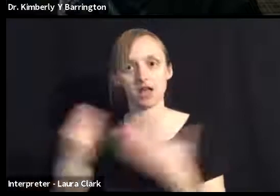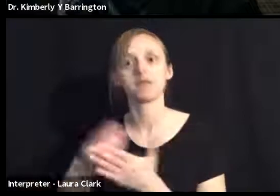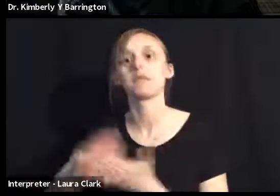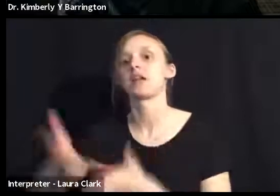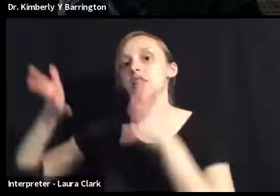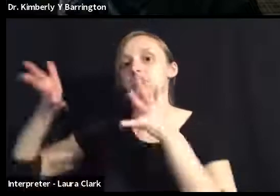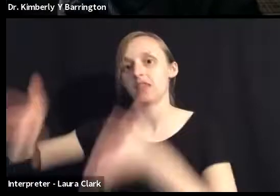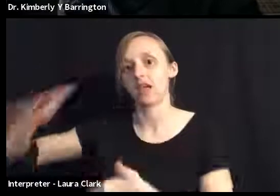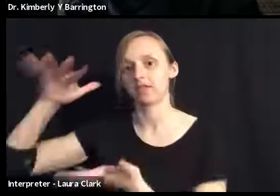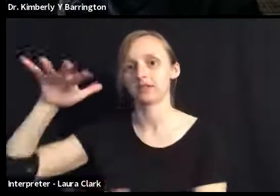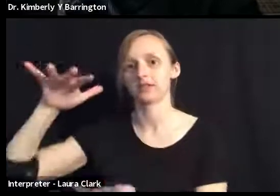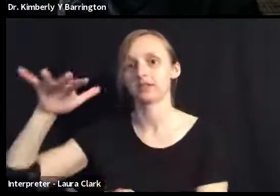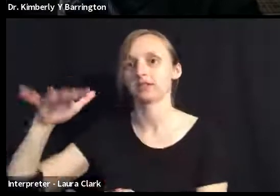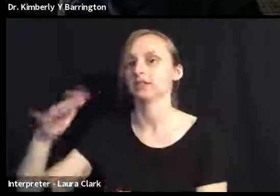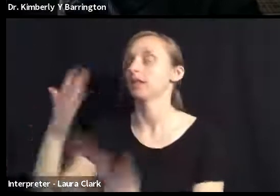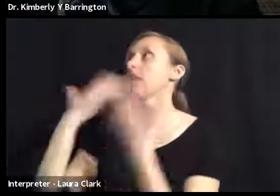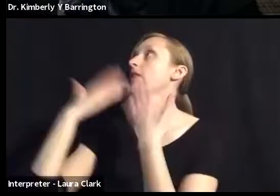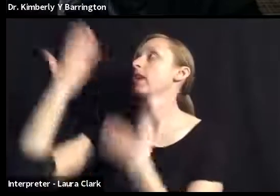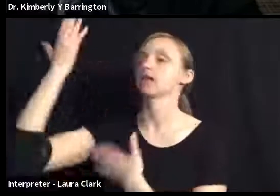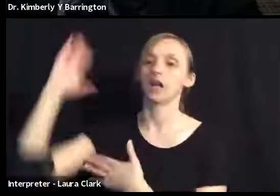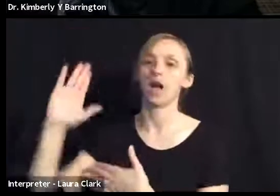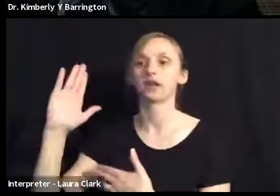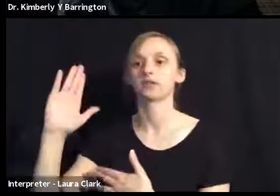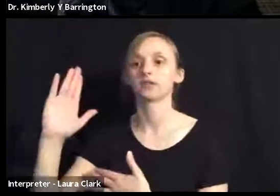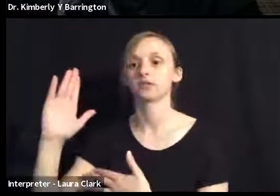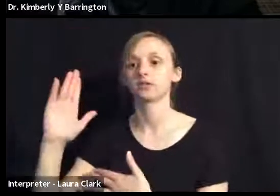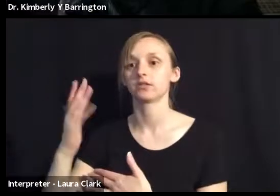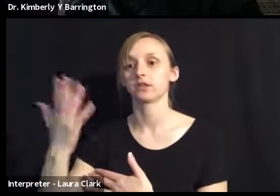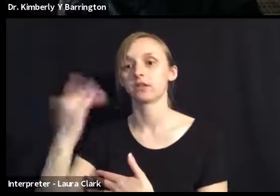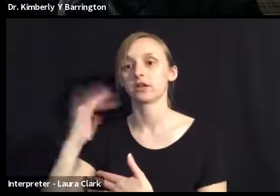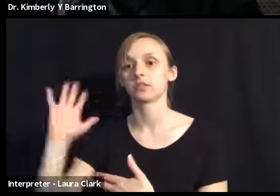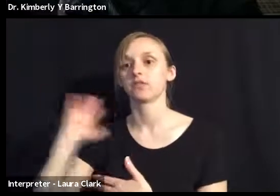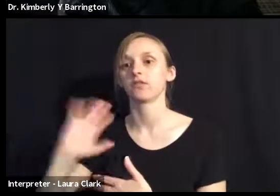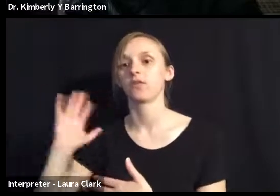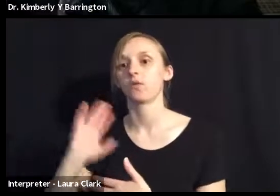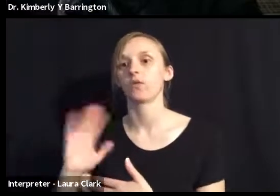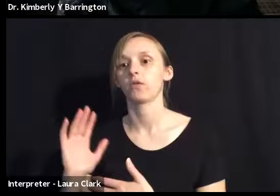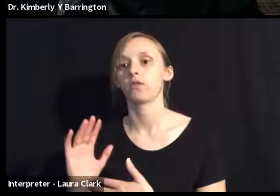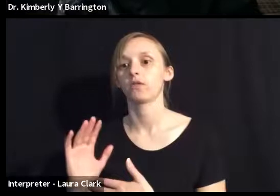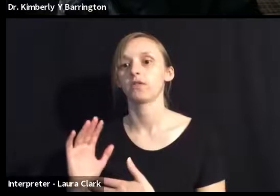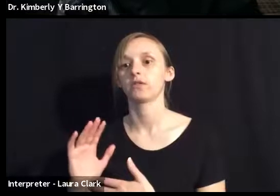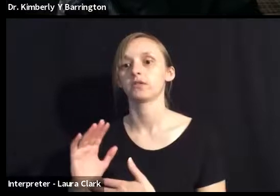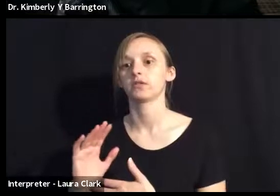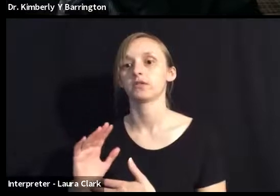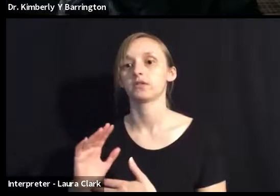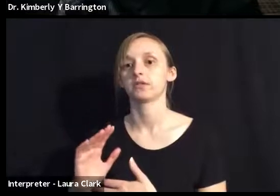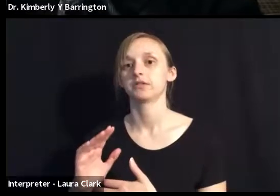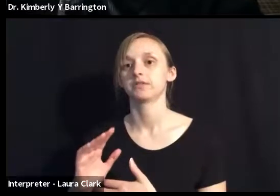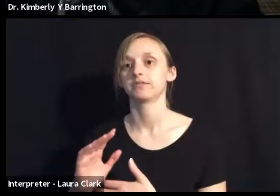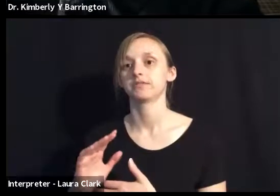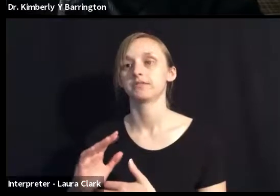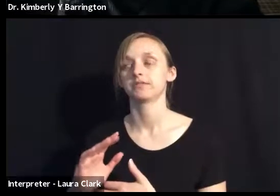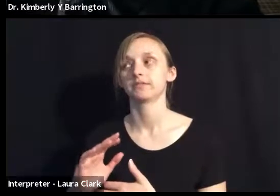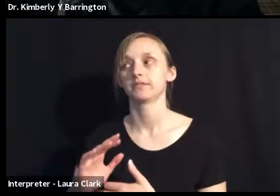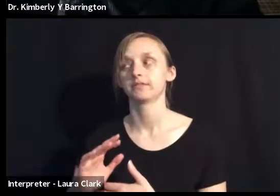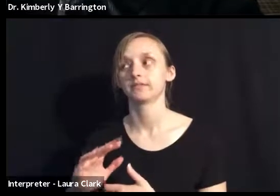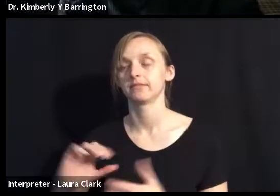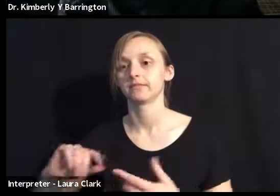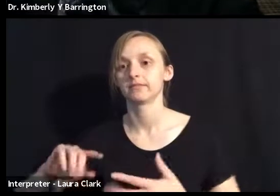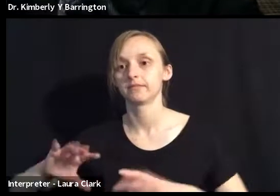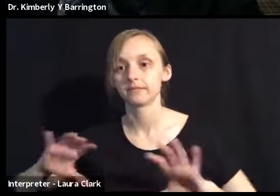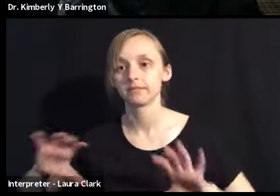And we bless God because the seeds that I sold to the God that he was, they're